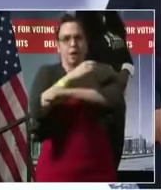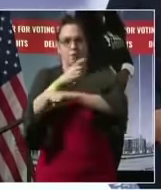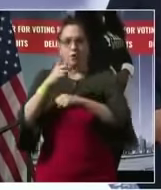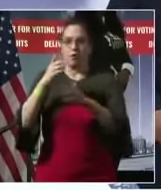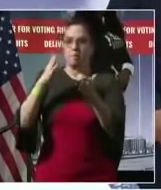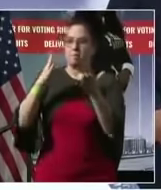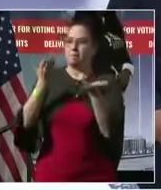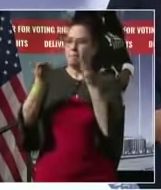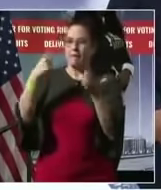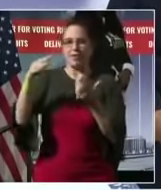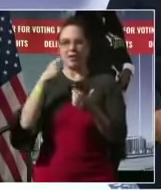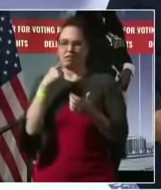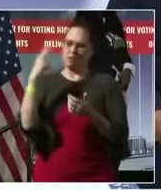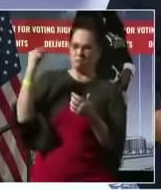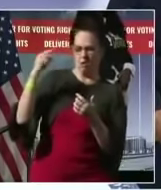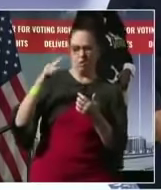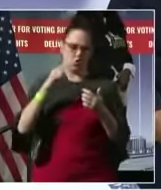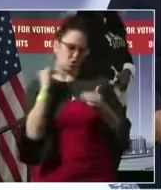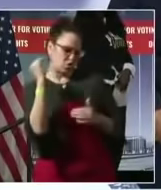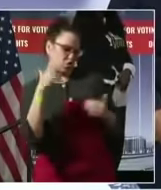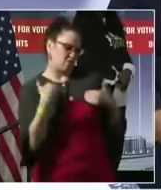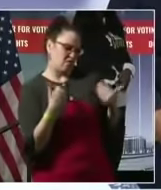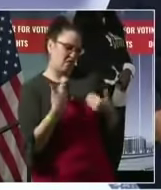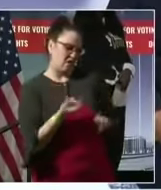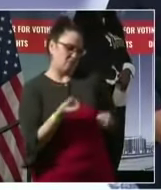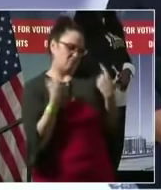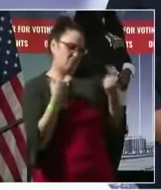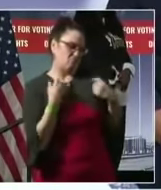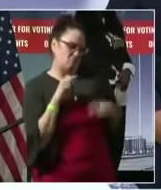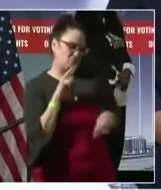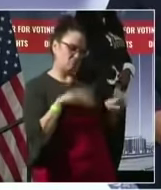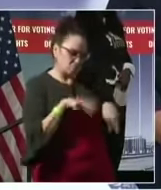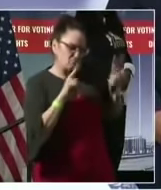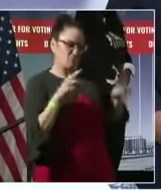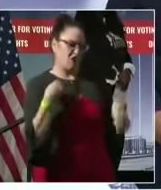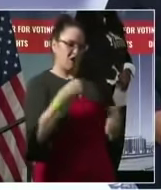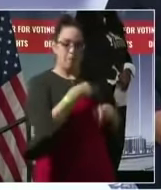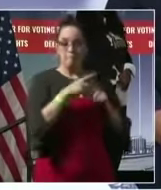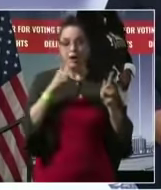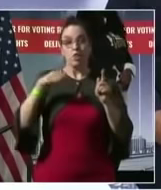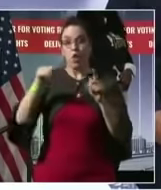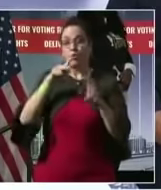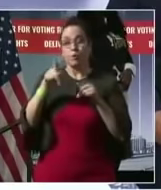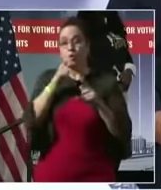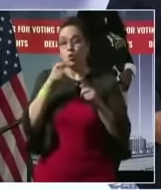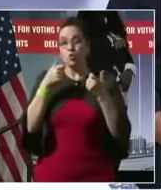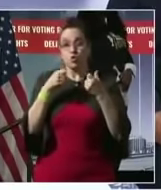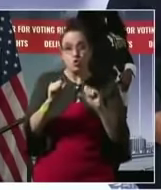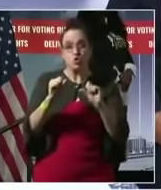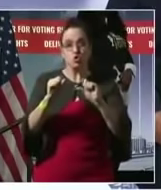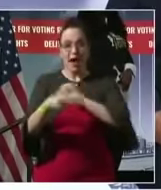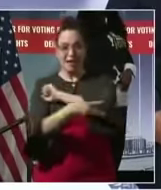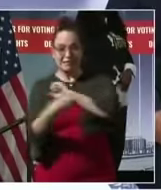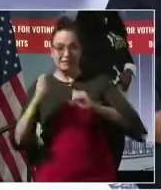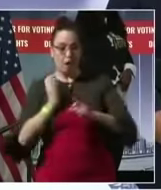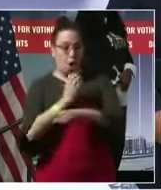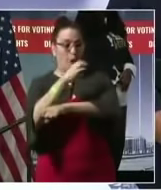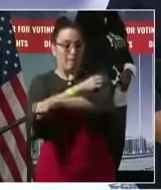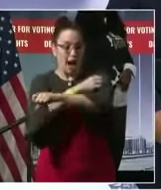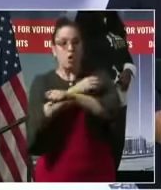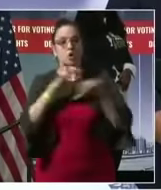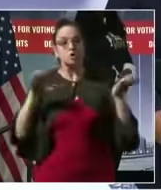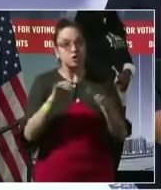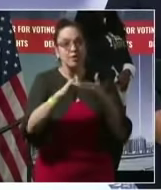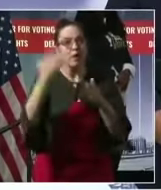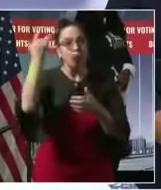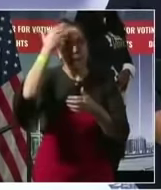of times that we're too young to understand. But those who try to undermine our power do so because they know young